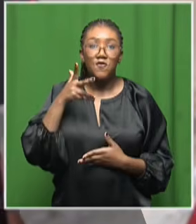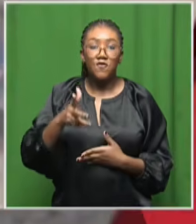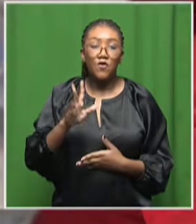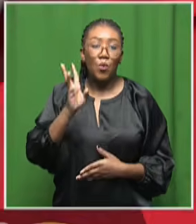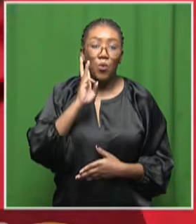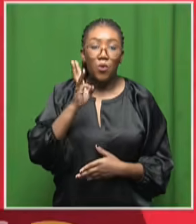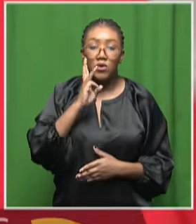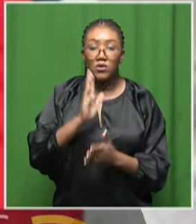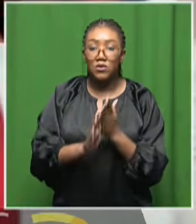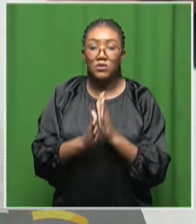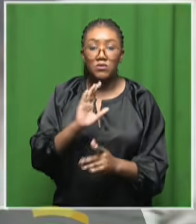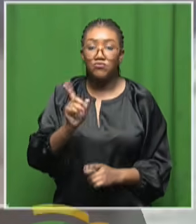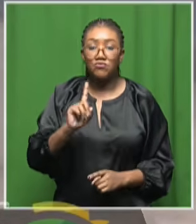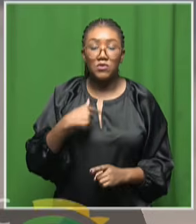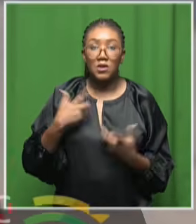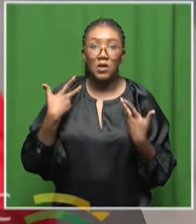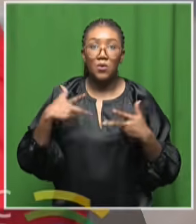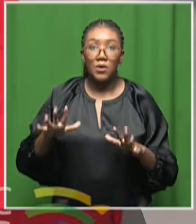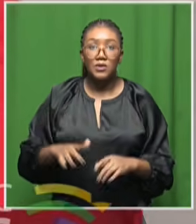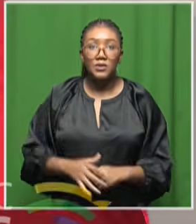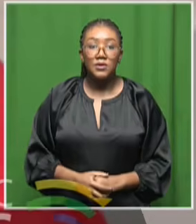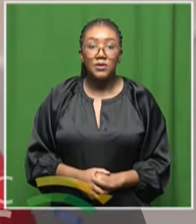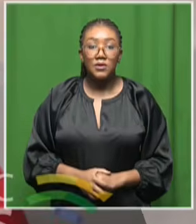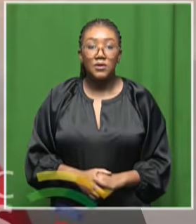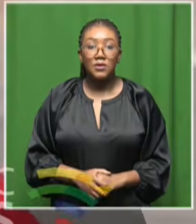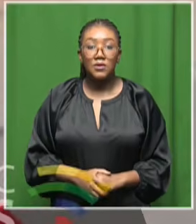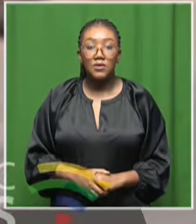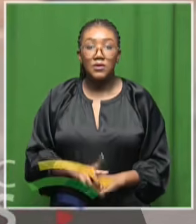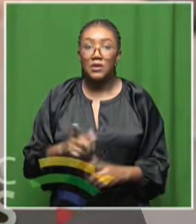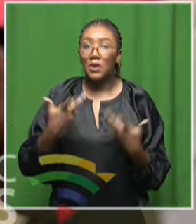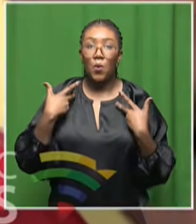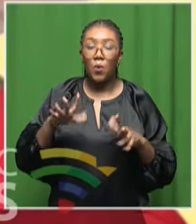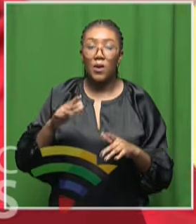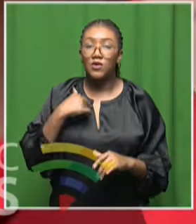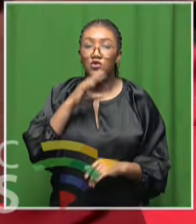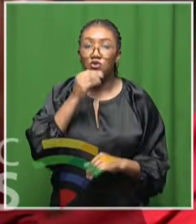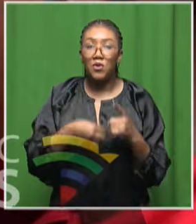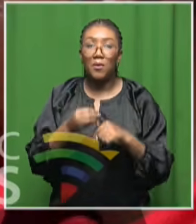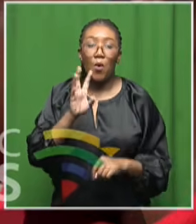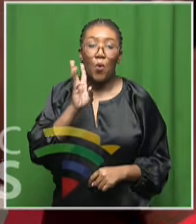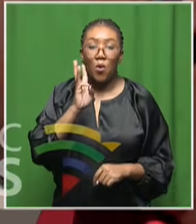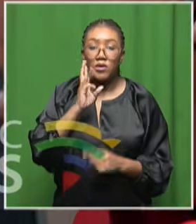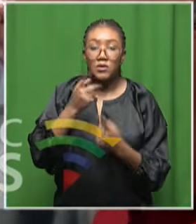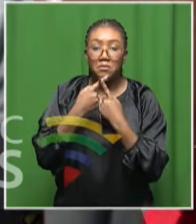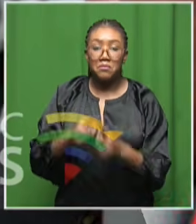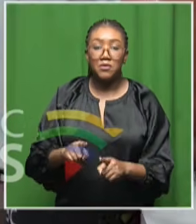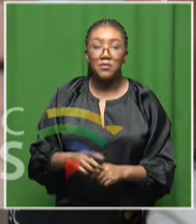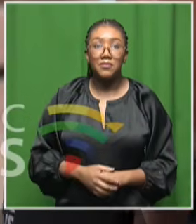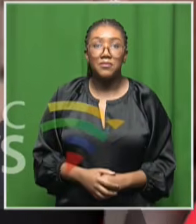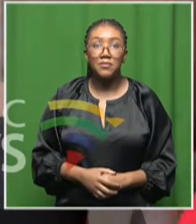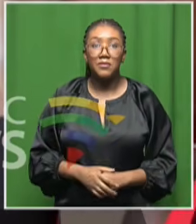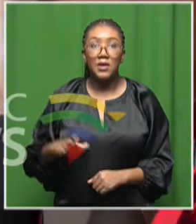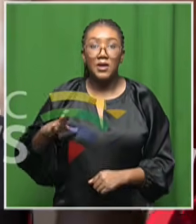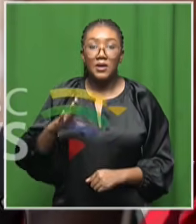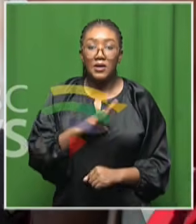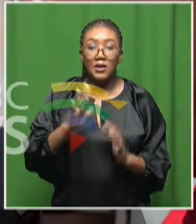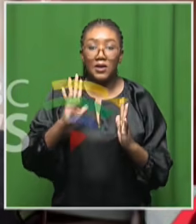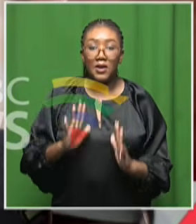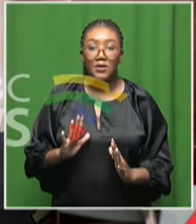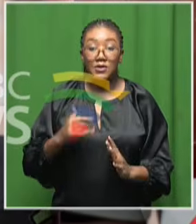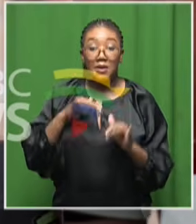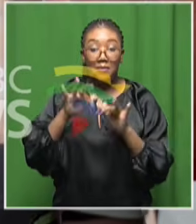ngikhulume Okay, we have to move mama. Now our Mr. Kunamazo. Okay, let me just involve the ward councillor. Baba, thank you very much for your